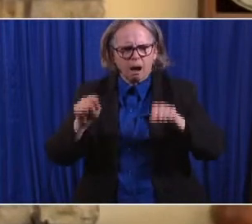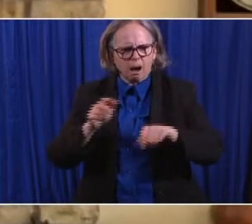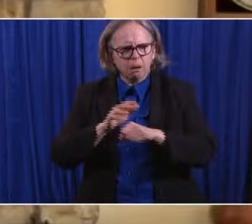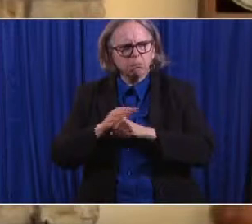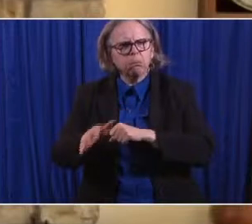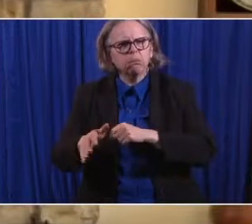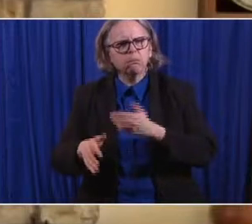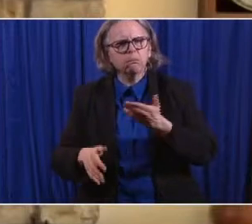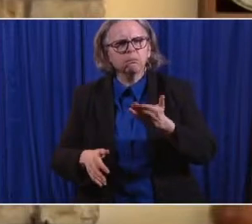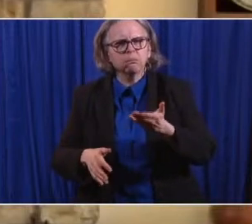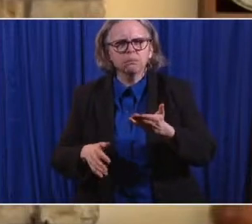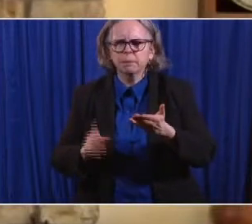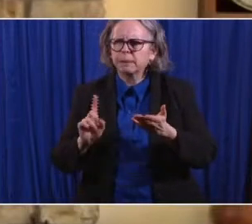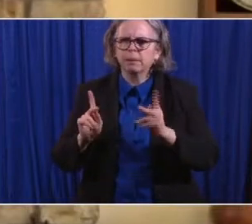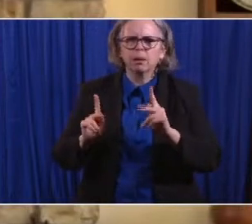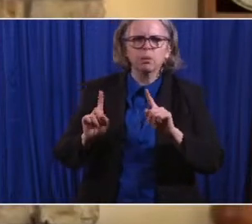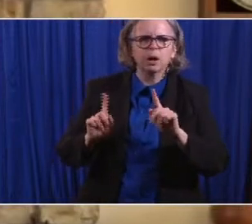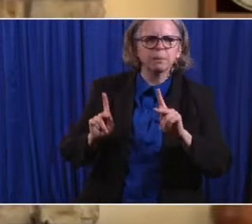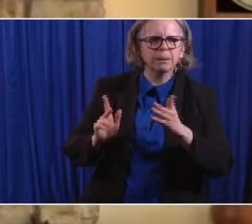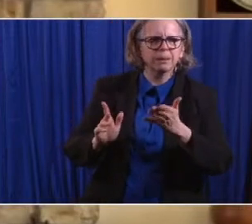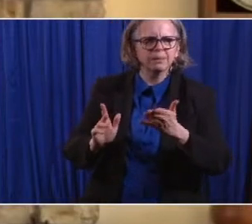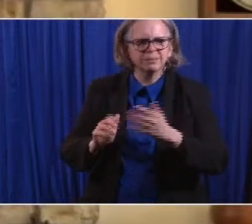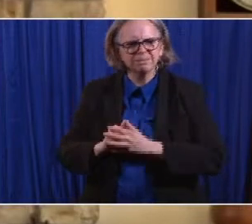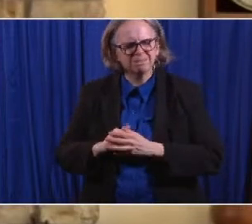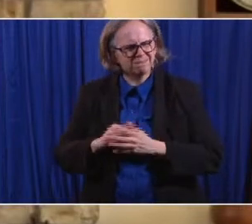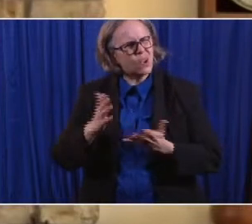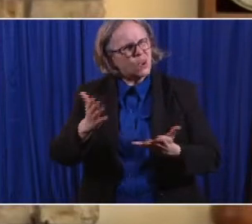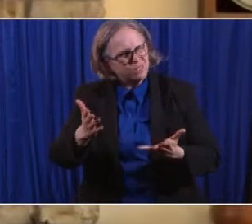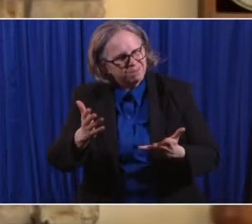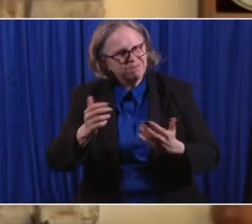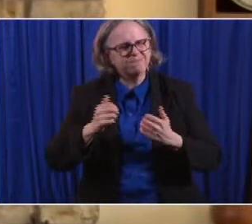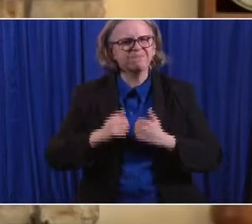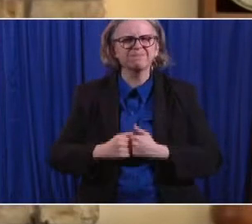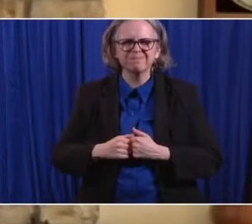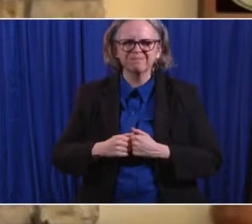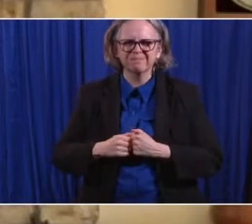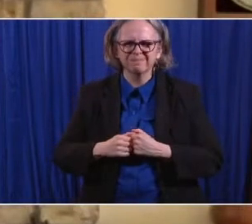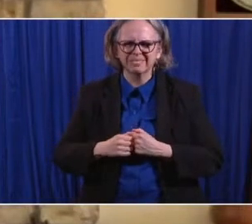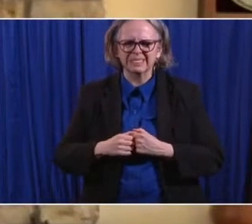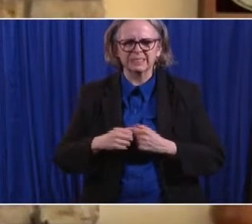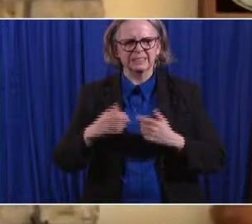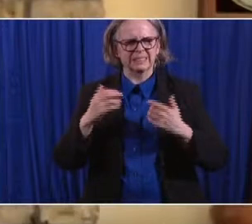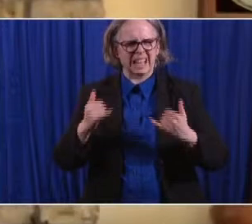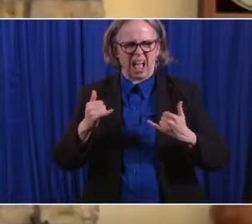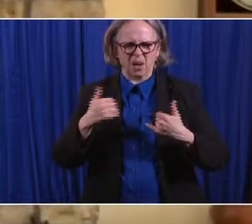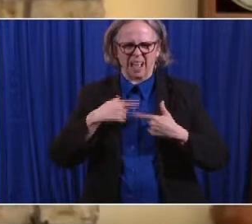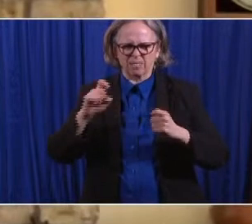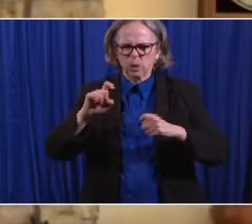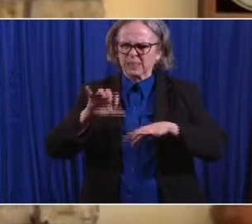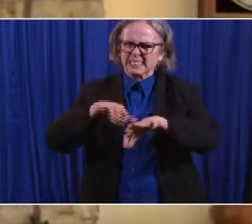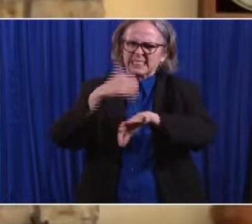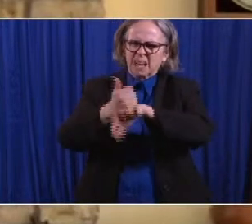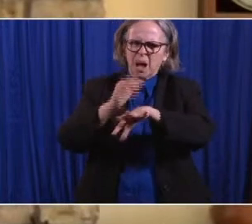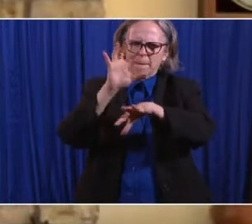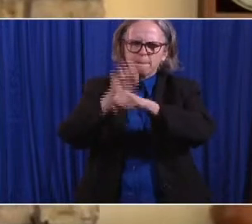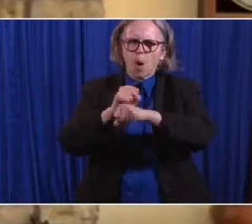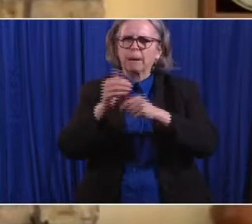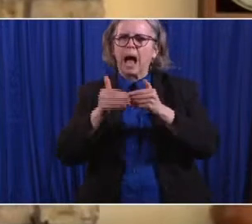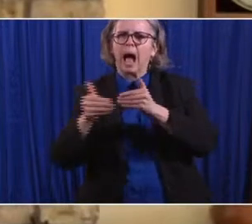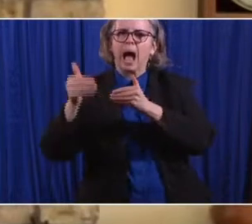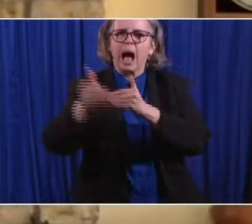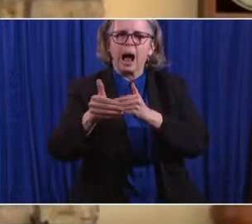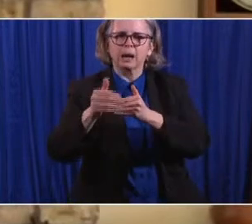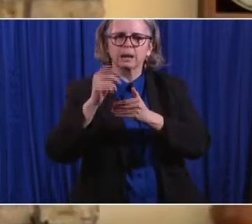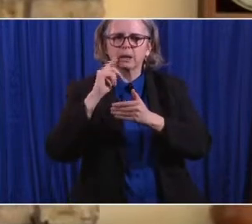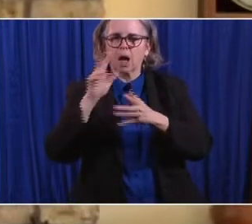now are allowing the registration for a total of 3 weeks. So the providers can register